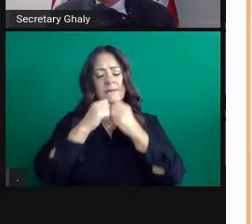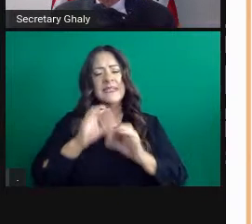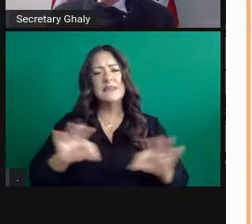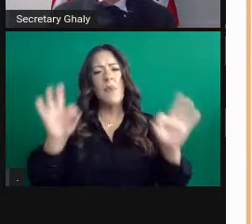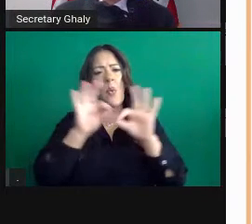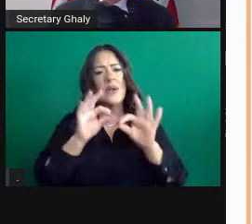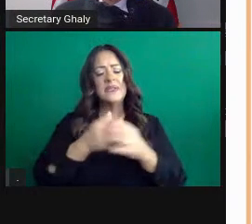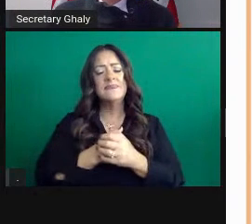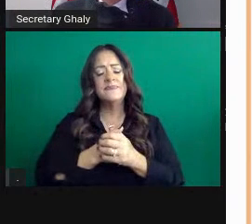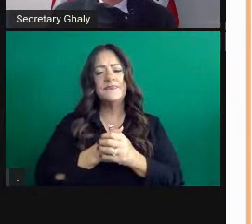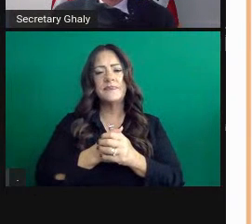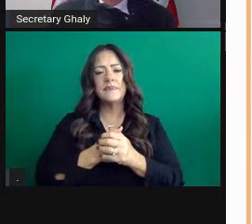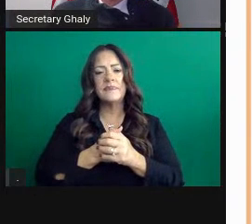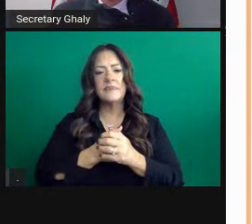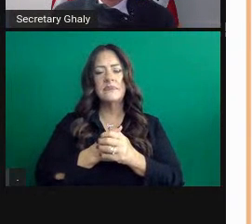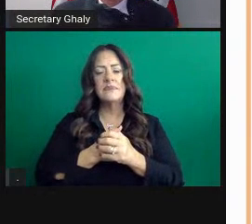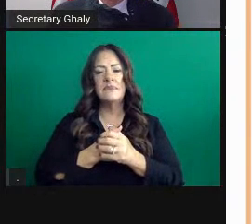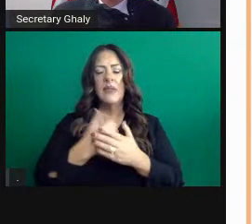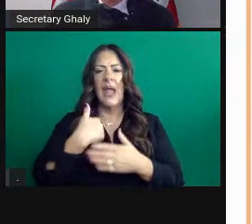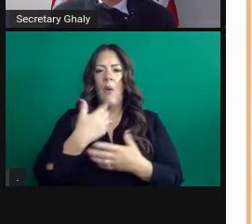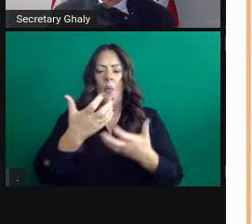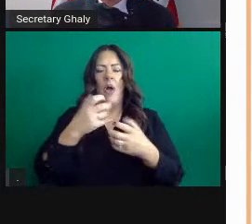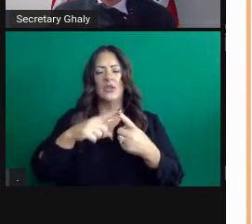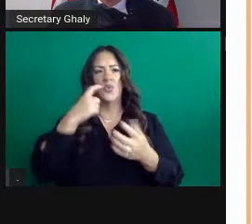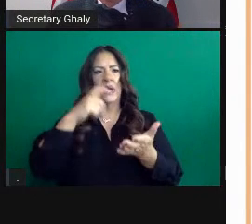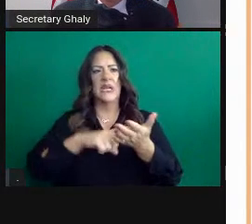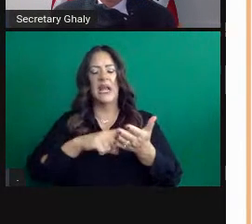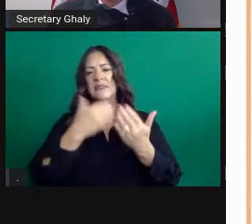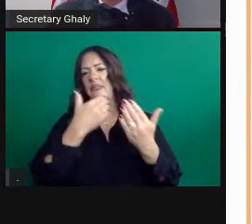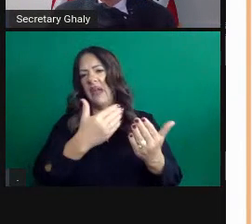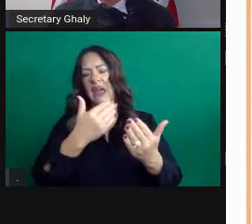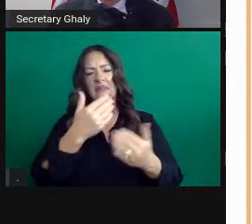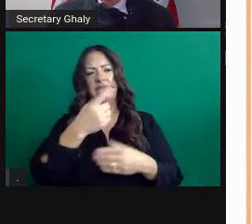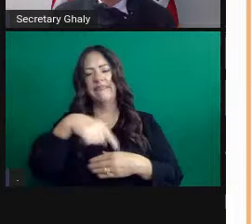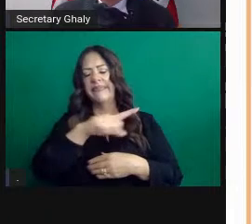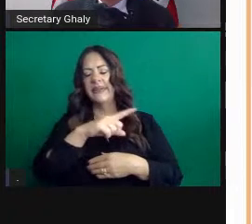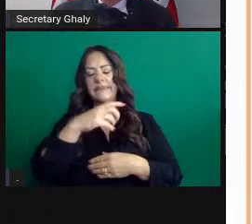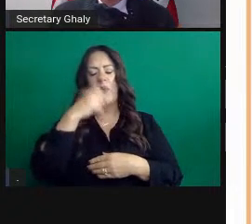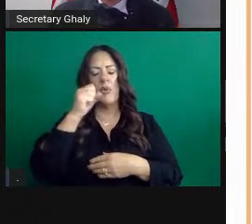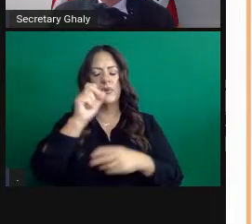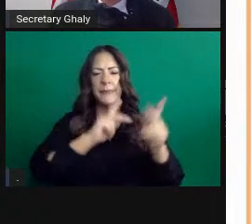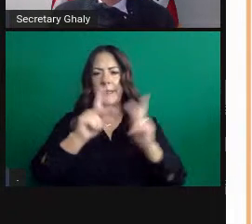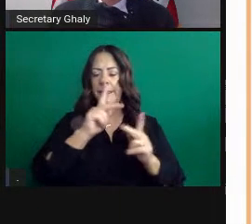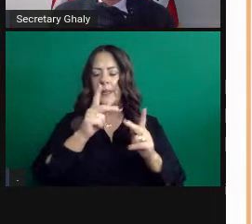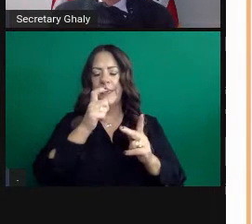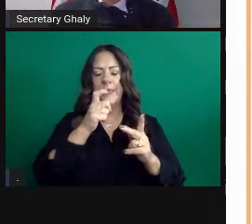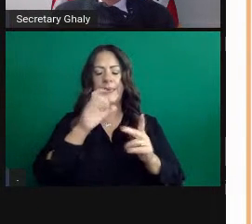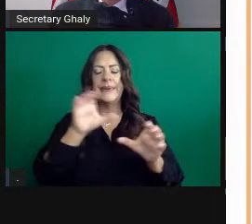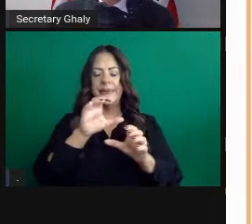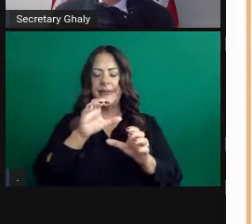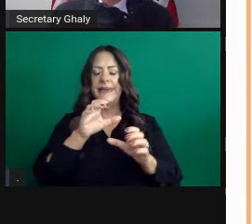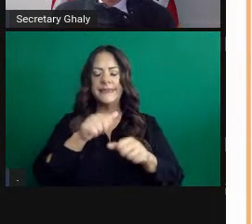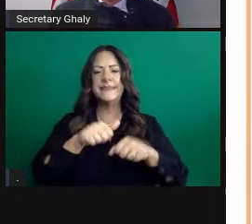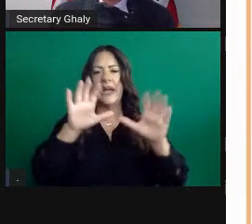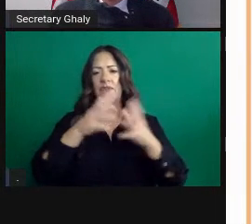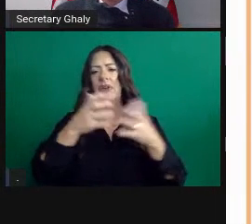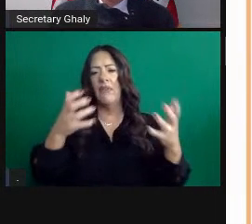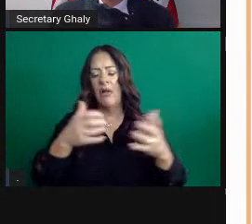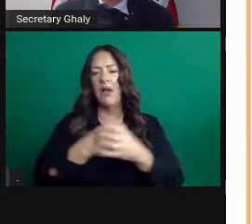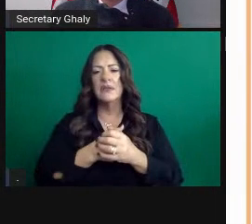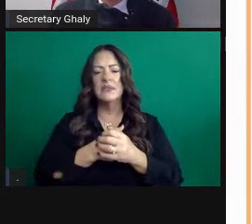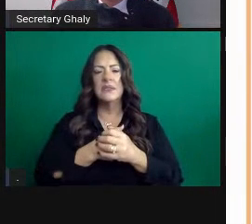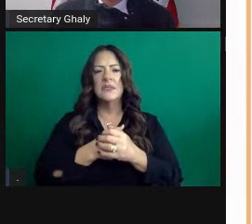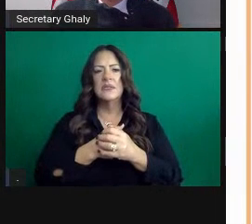I would be remiss if I didn't also just say that older Californians, despite these incredible efforts,